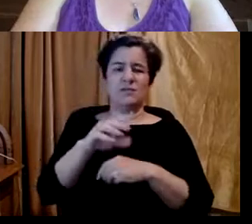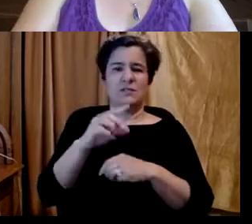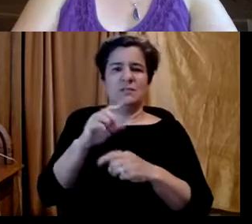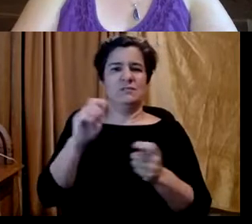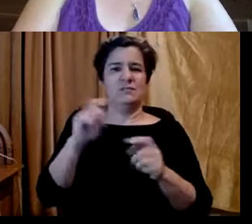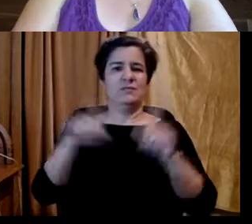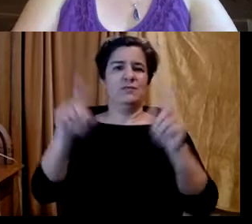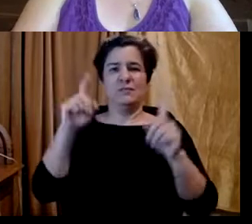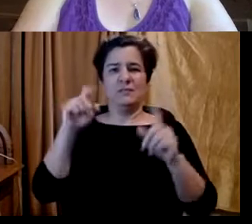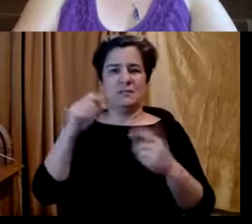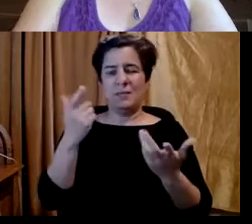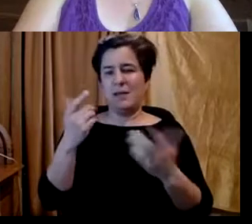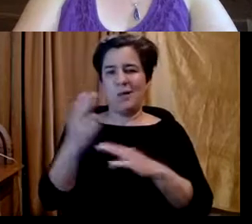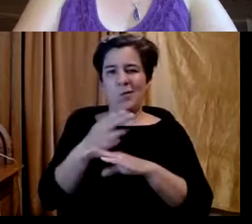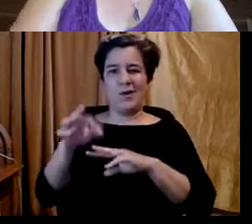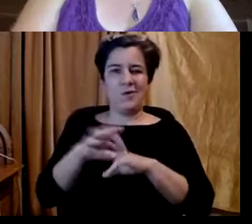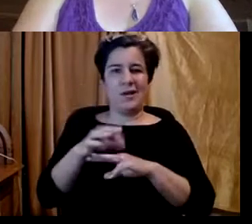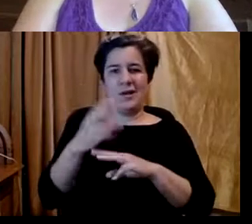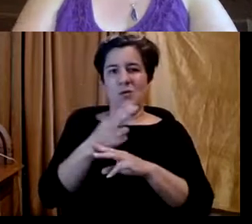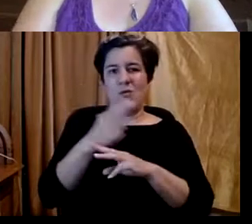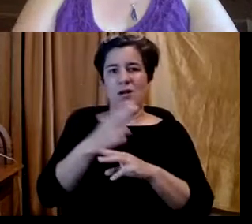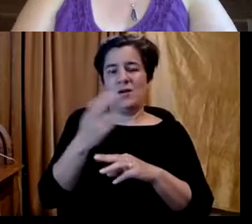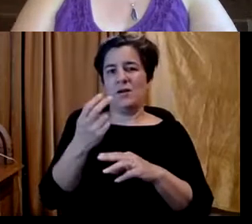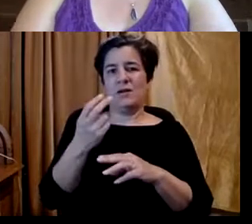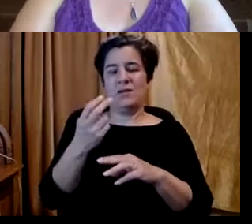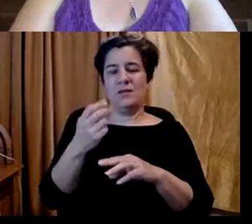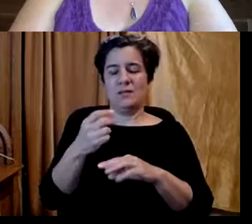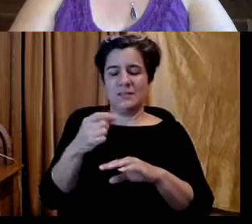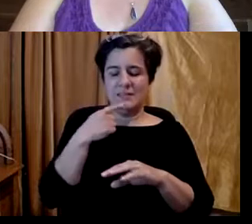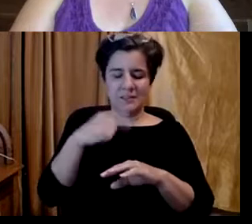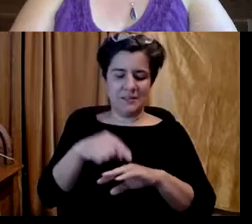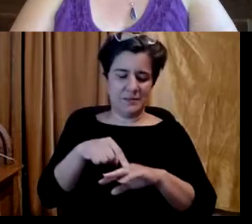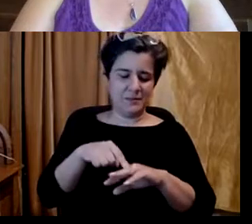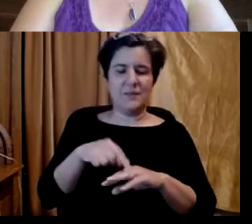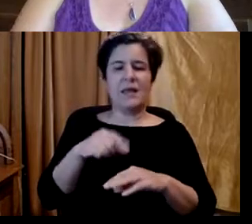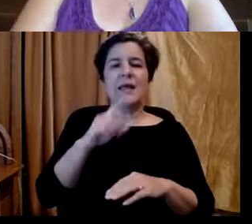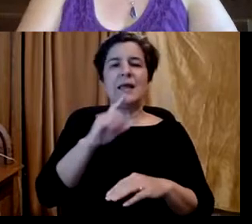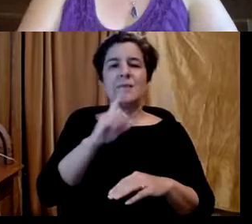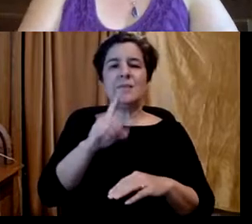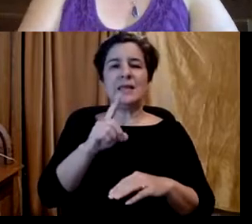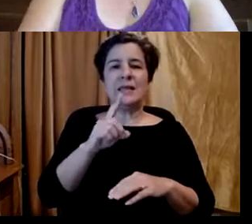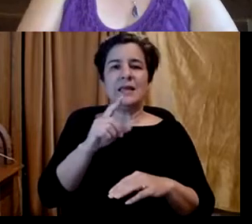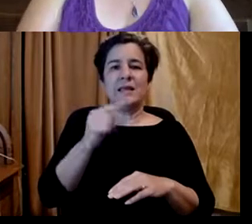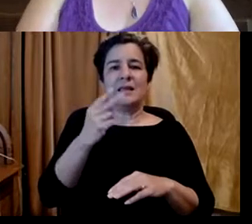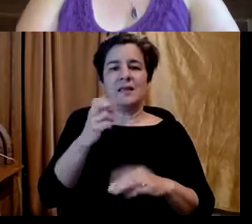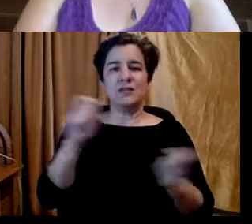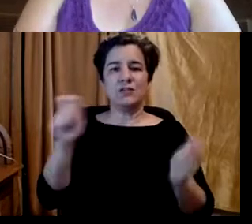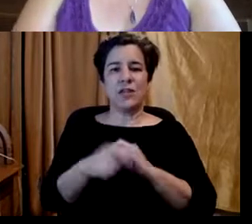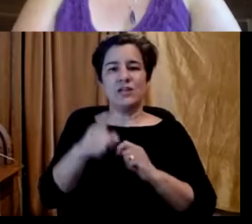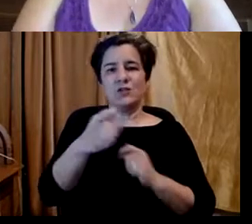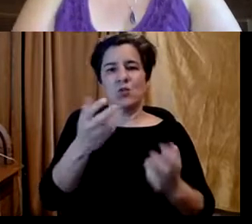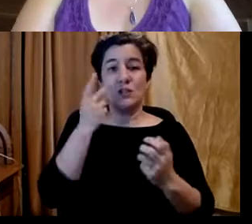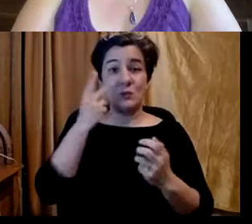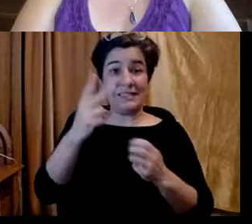a ring. I've had it on for 12 years. Be the change you wish to see in the world. And I don't know what I'm going to